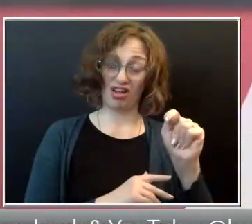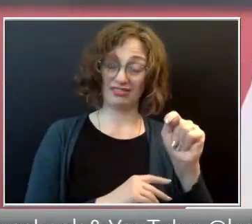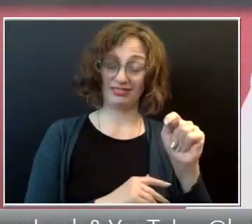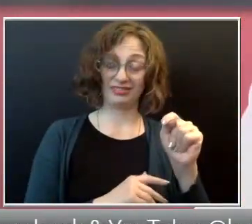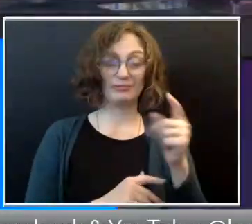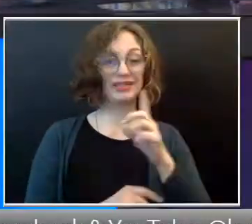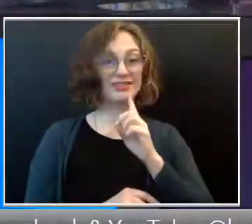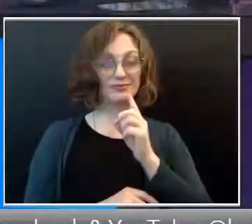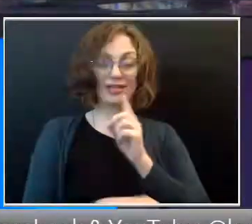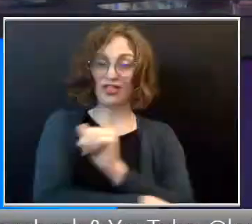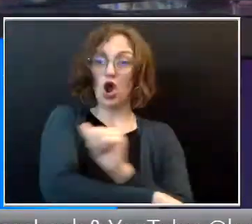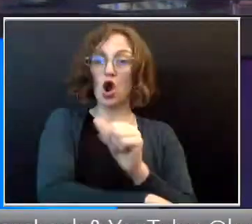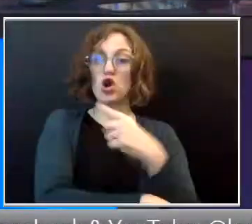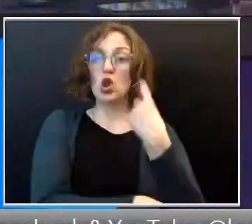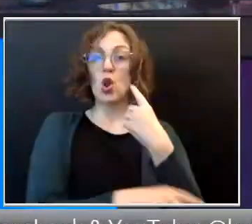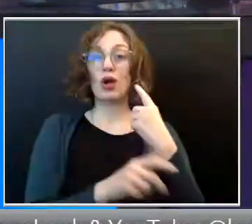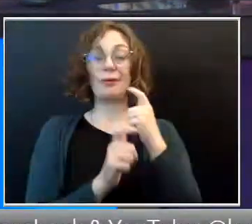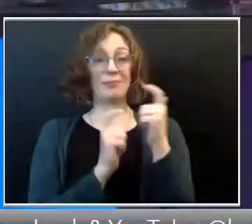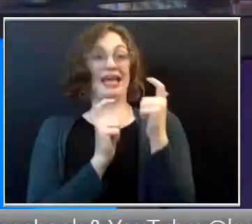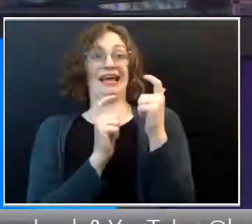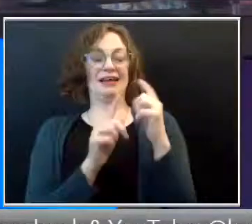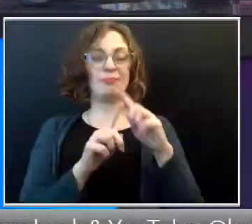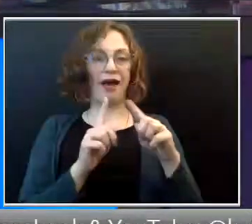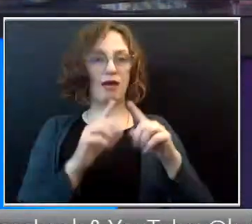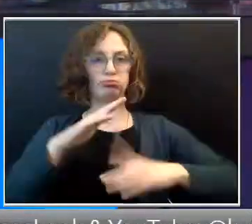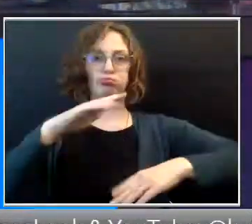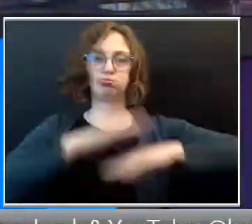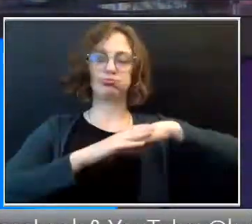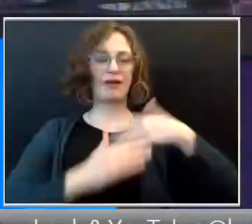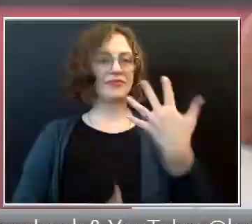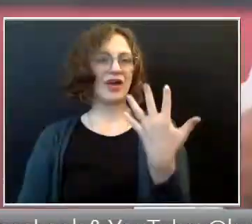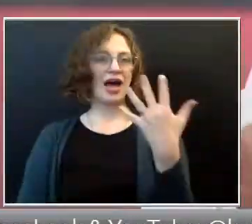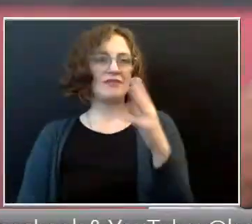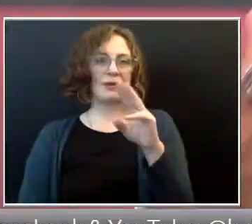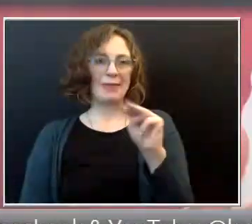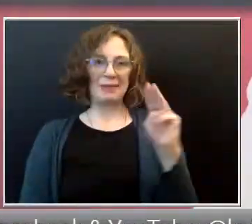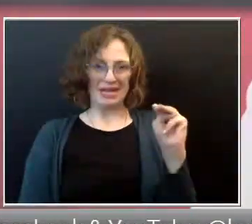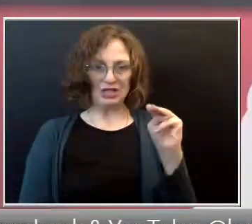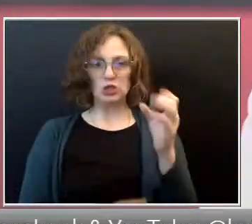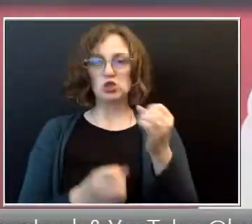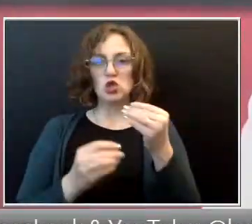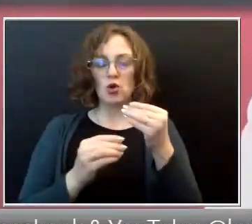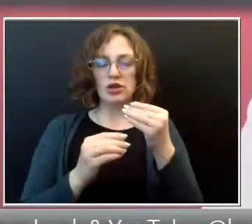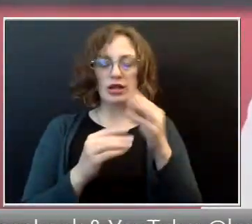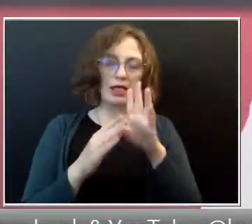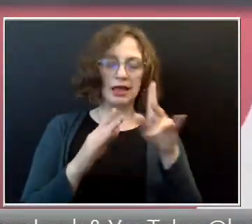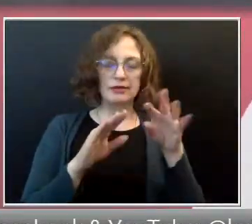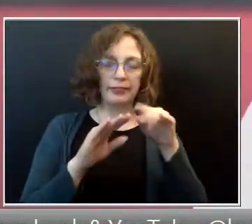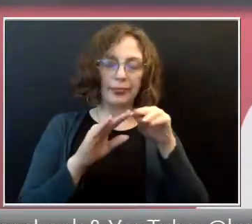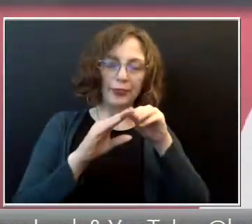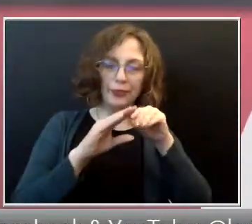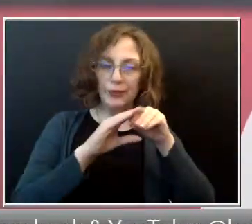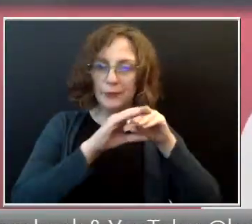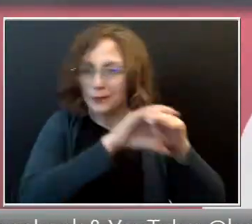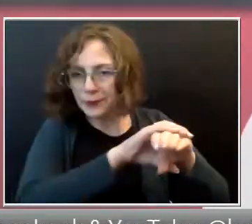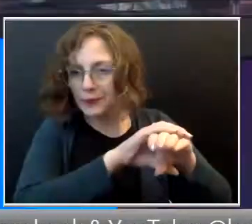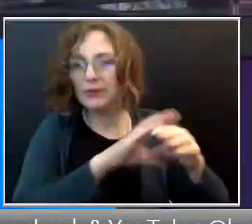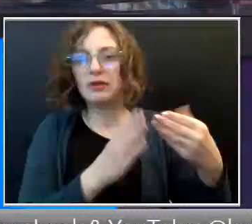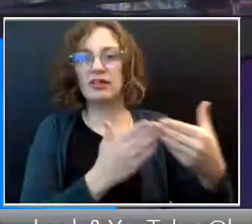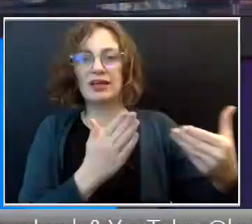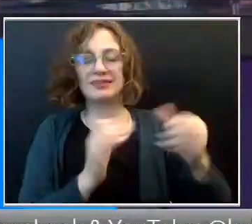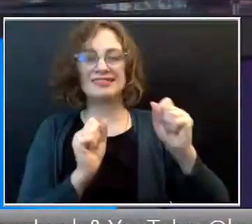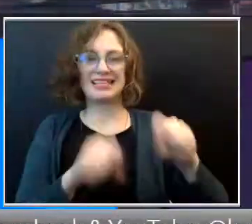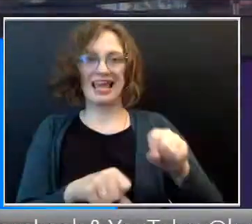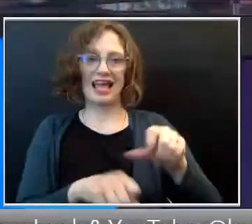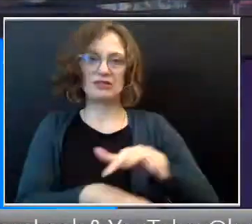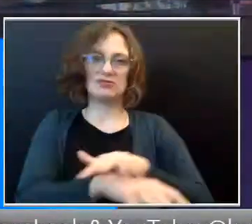diameter. Tiny. So you're adding all these foreign devices in there that also can slow down the blood flow as well, cause clots. Stu wants